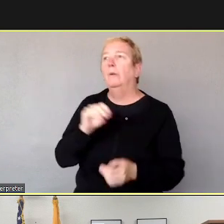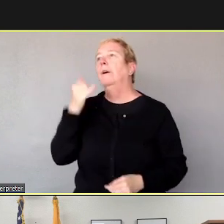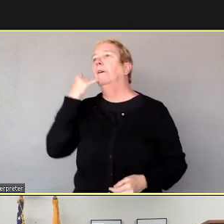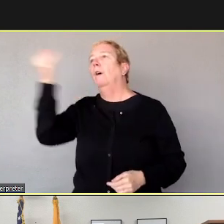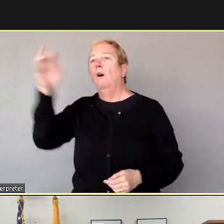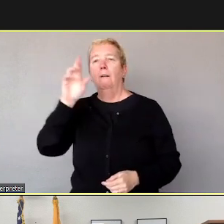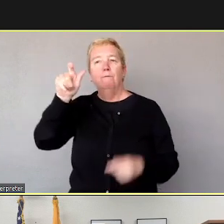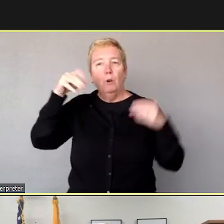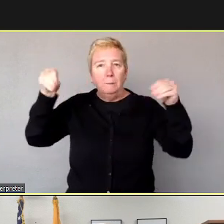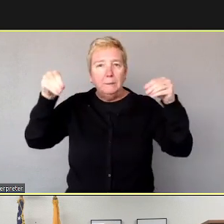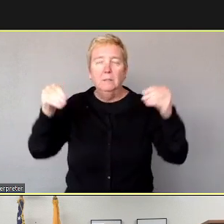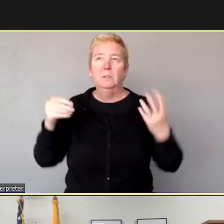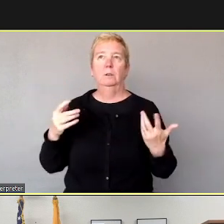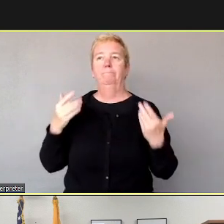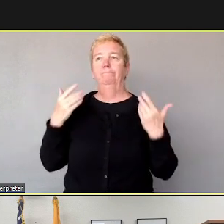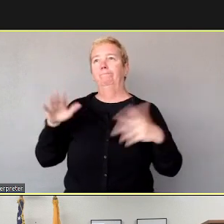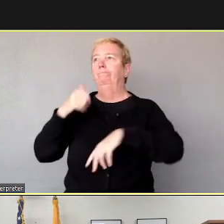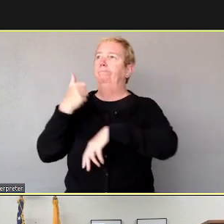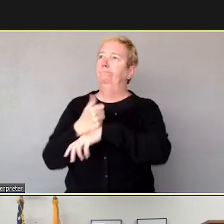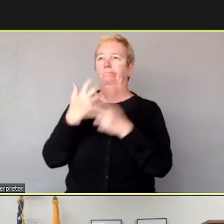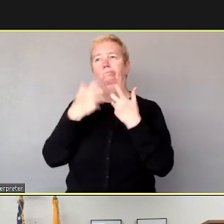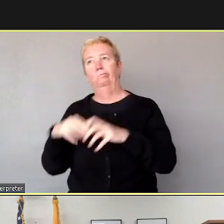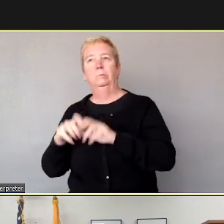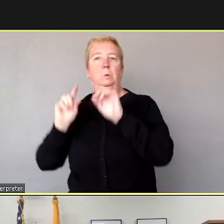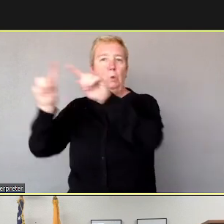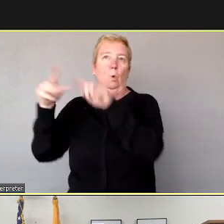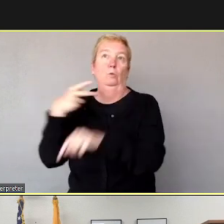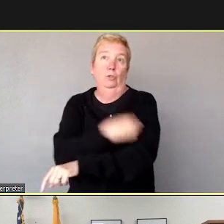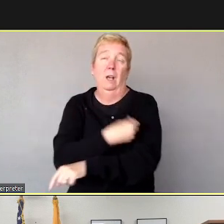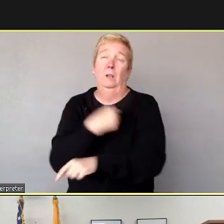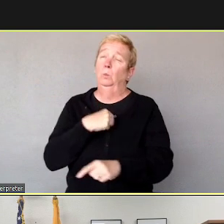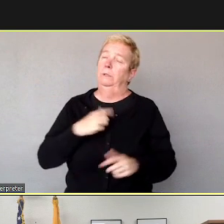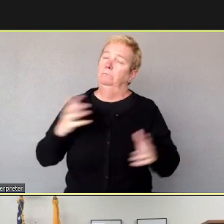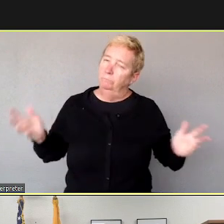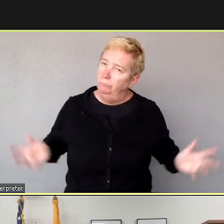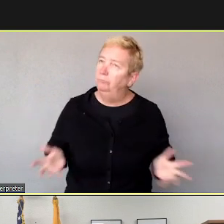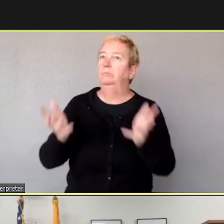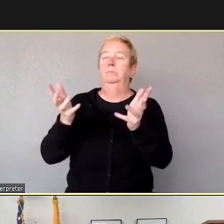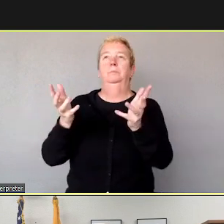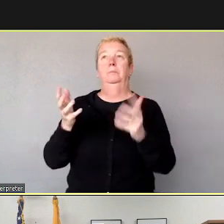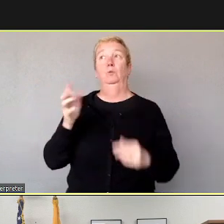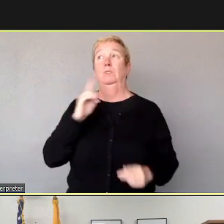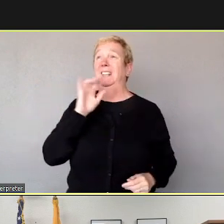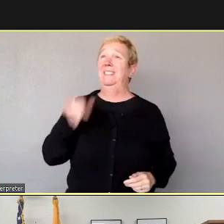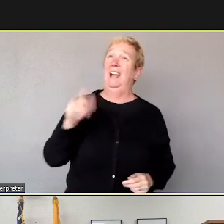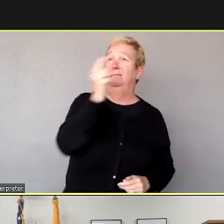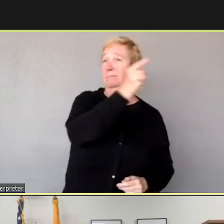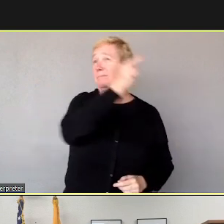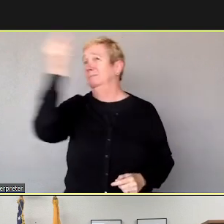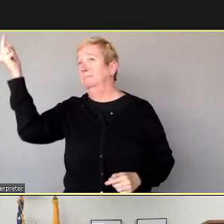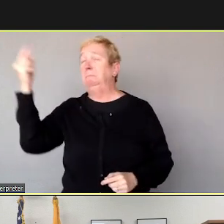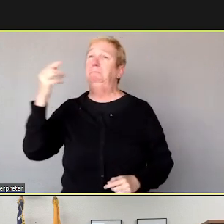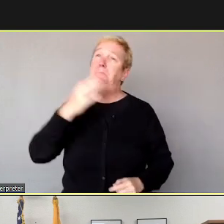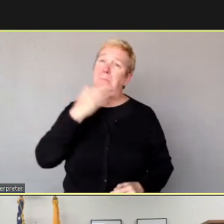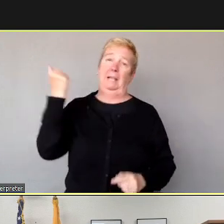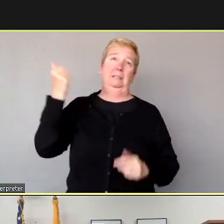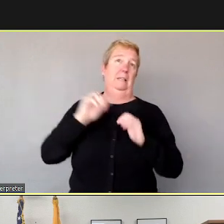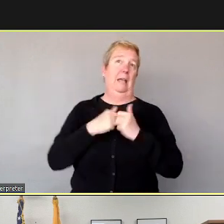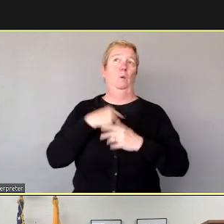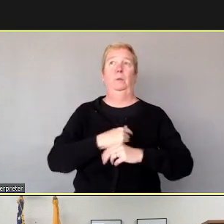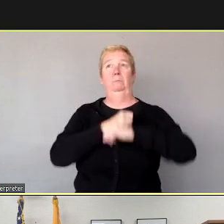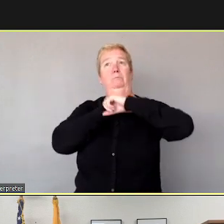to do that. And we still encourage that and still strongly recommend it, because it's the most effective way to reduce your risk